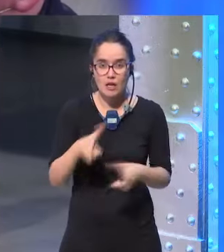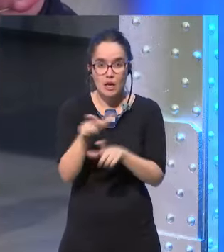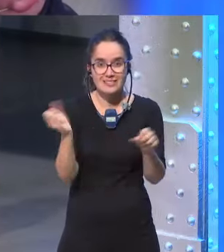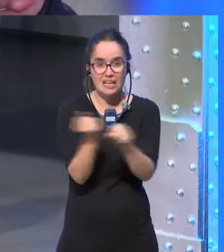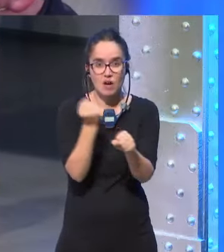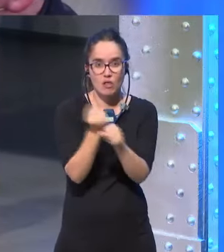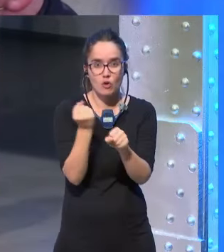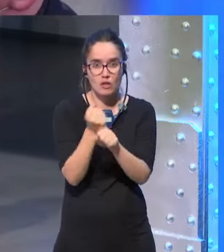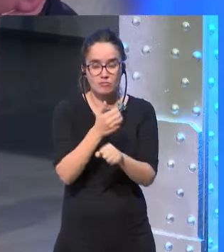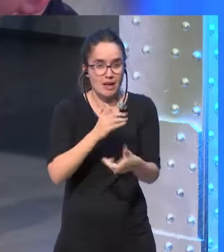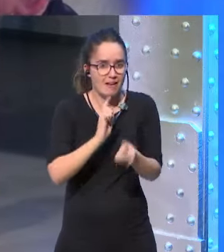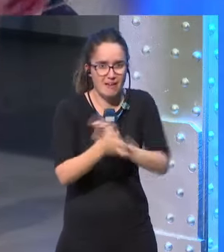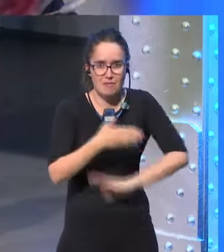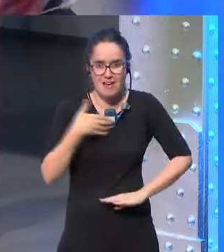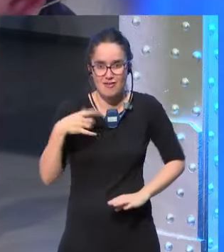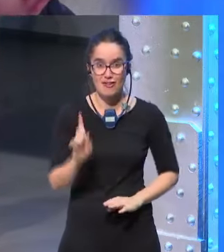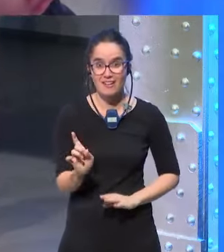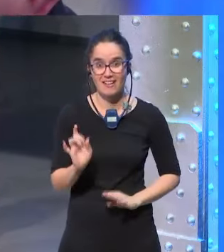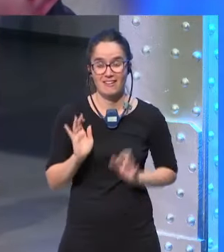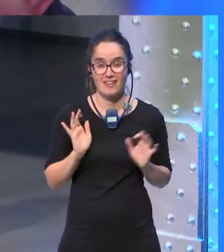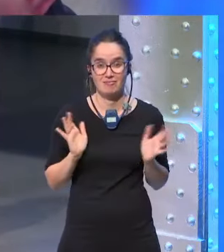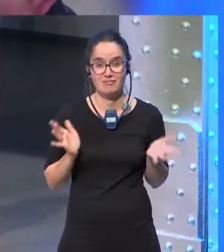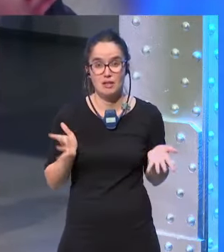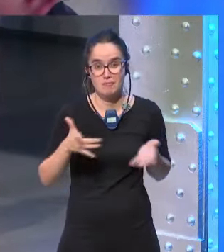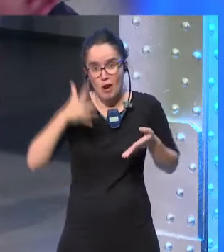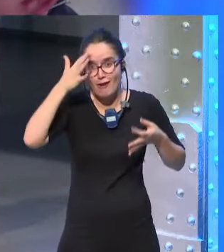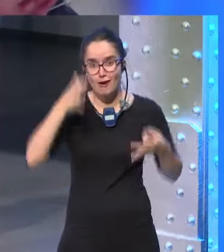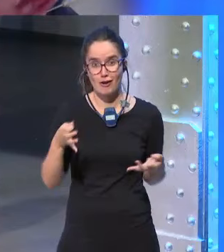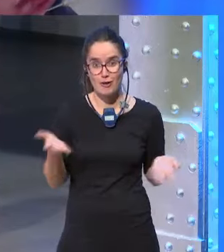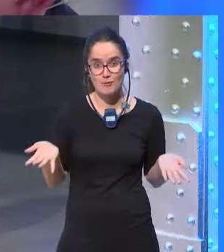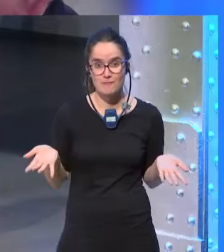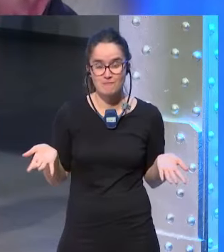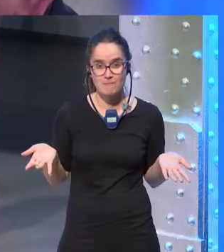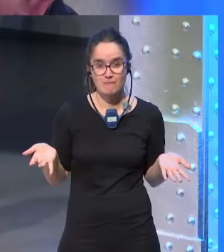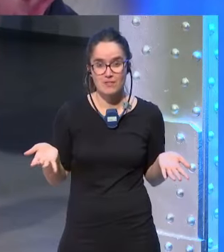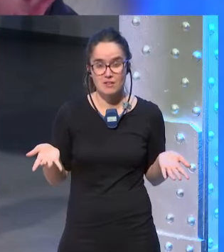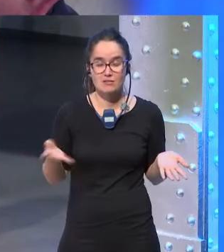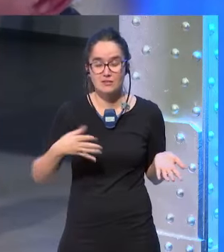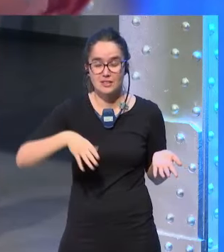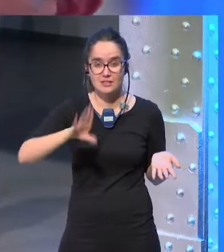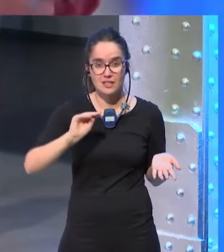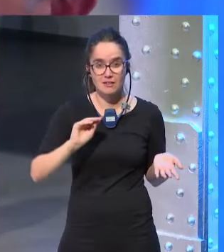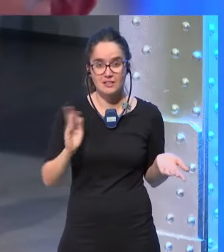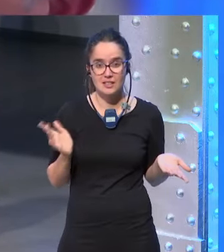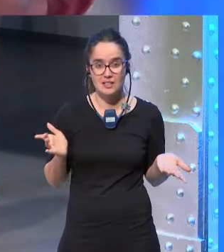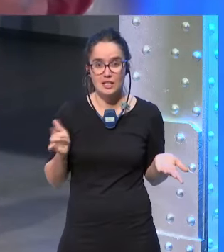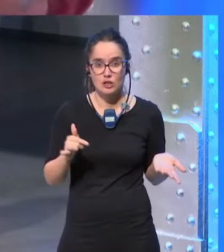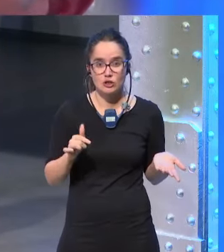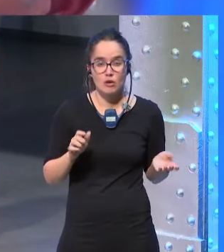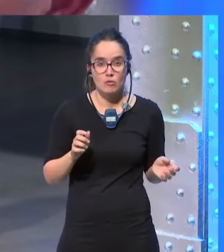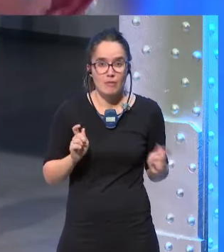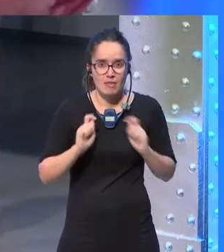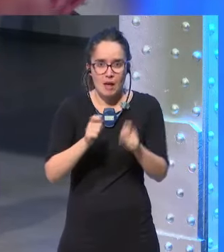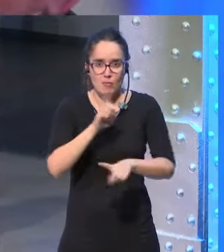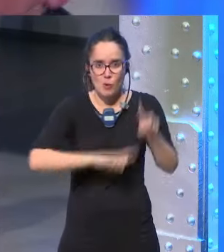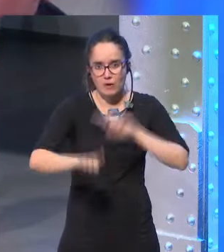change, which I can understand that this might cause some problems. It's not going to be easy to resolve. I think, though,